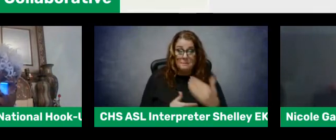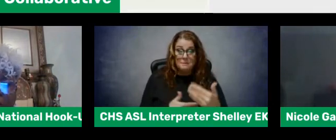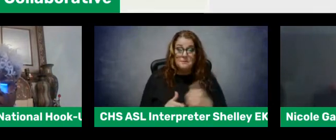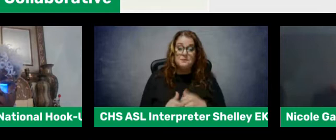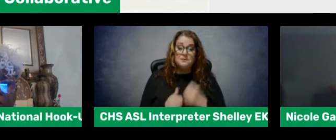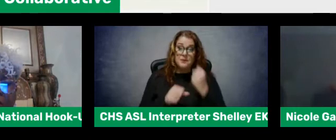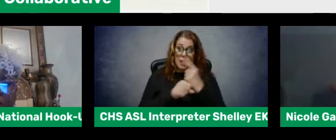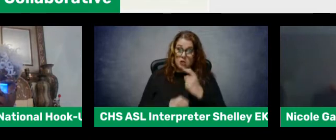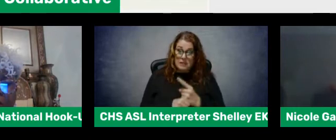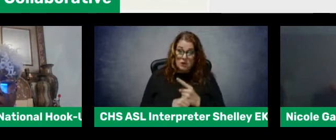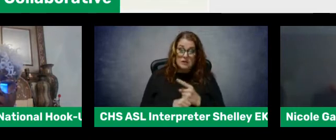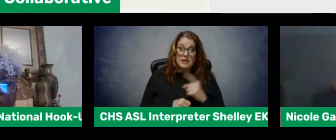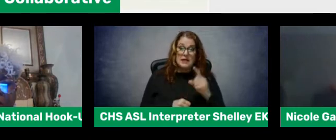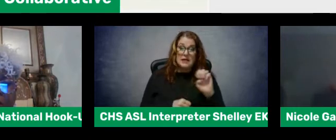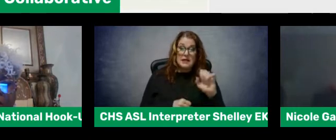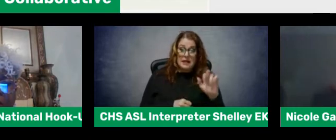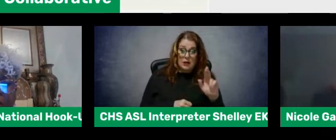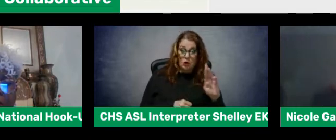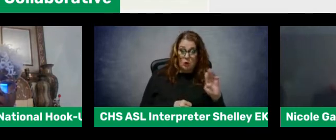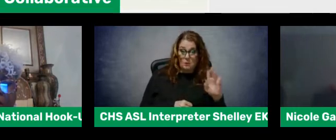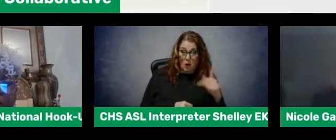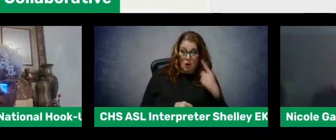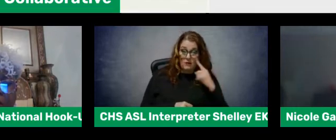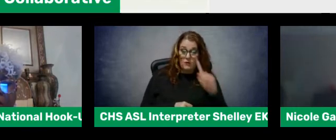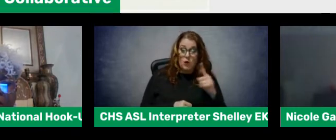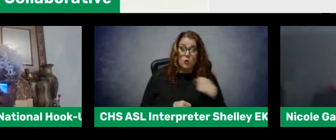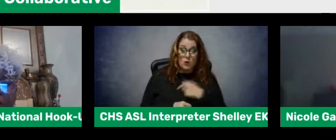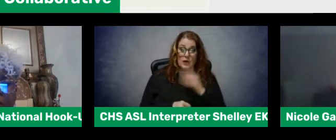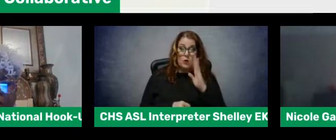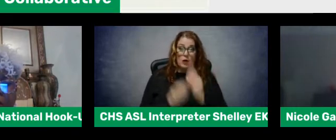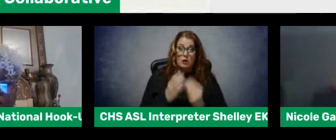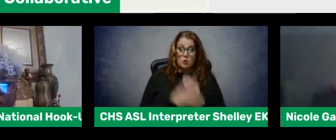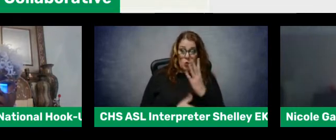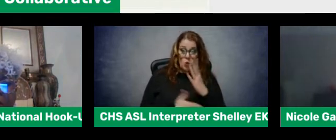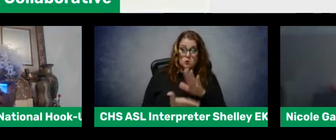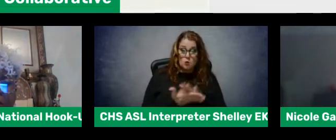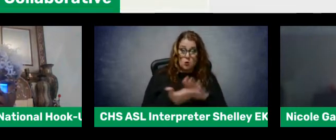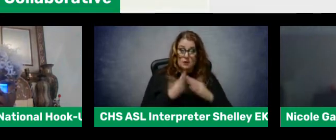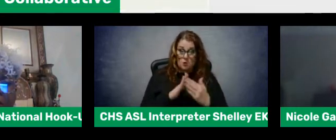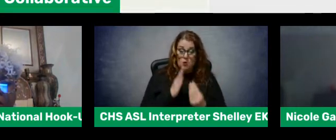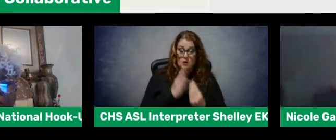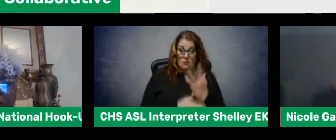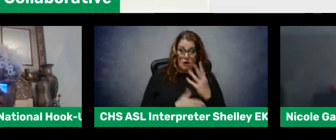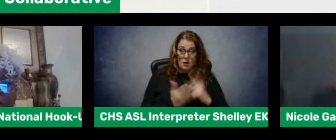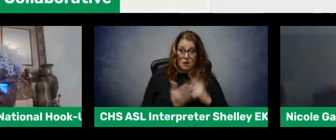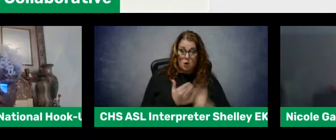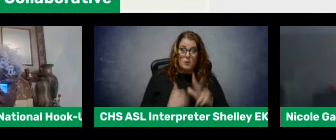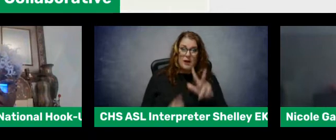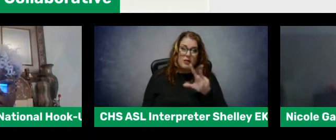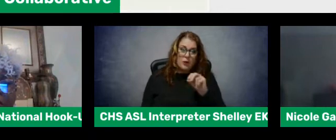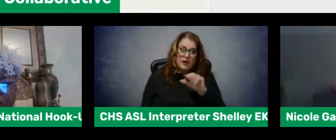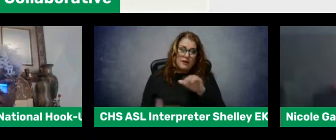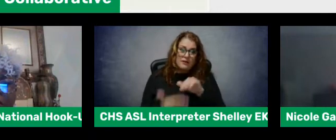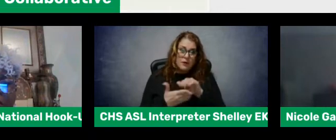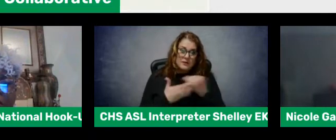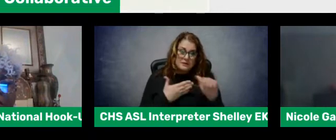yearly earmark for the We Will Grow School and Community Garden program is $30,000. And the reason why we